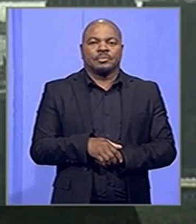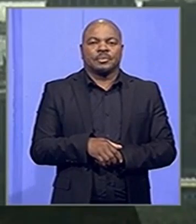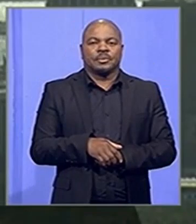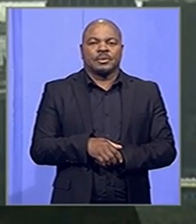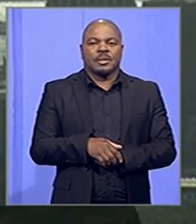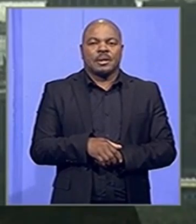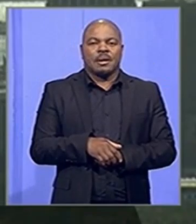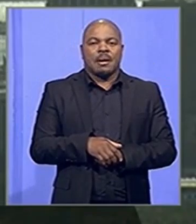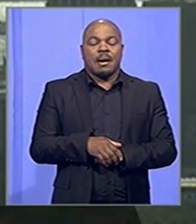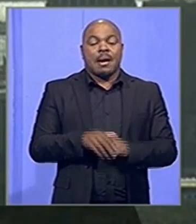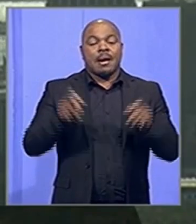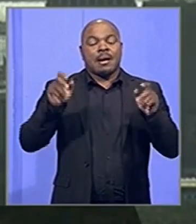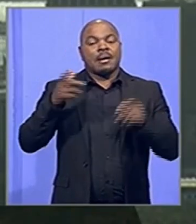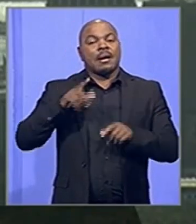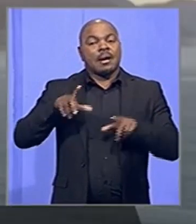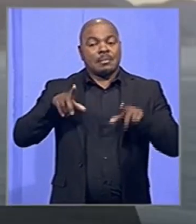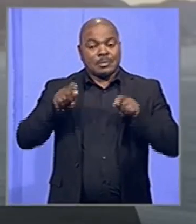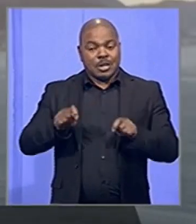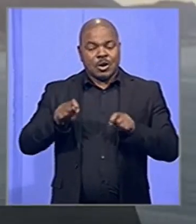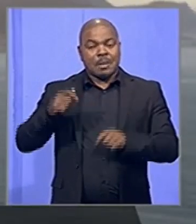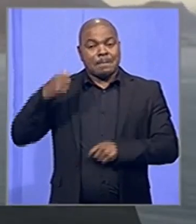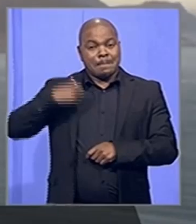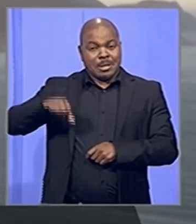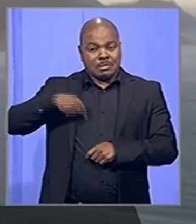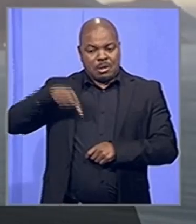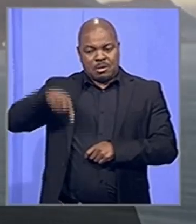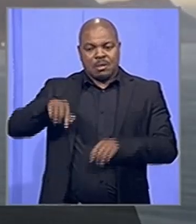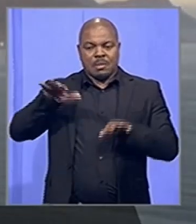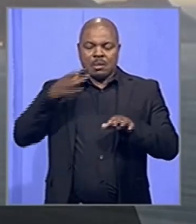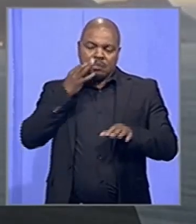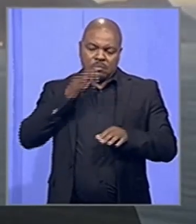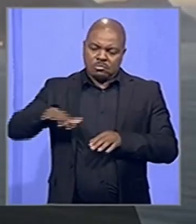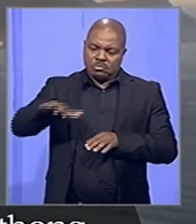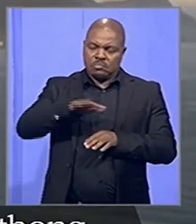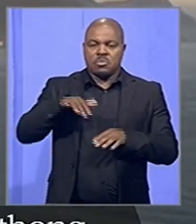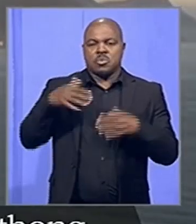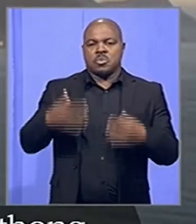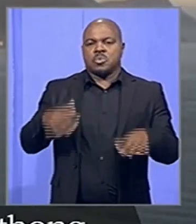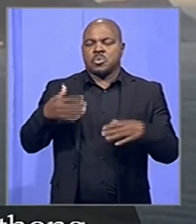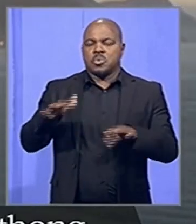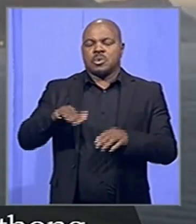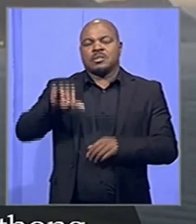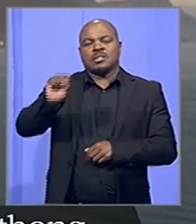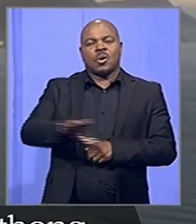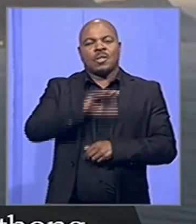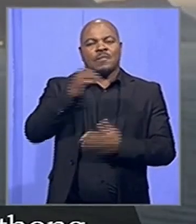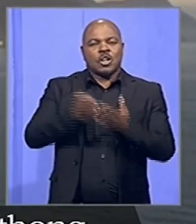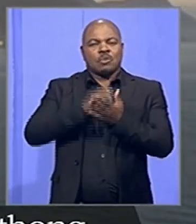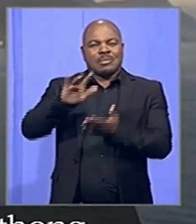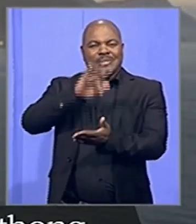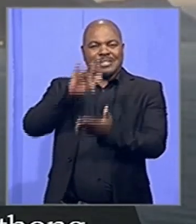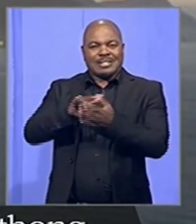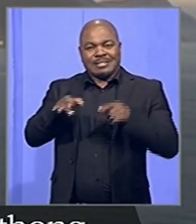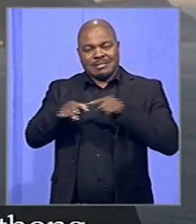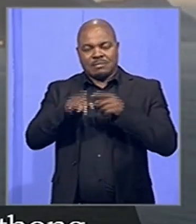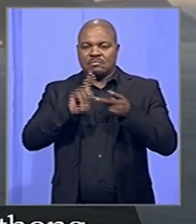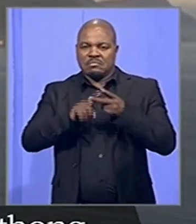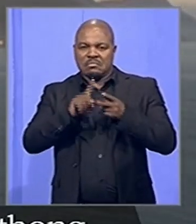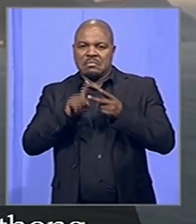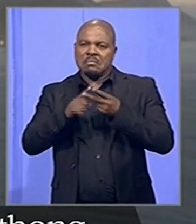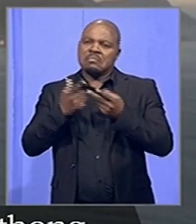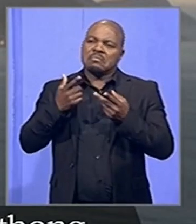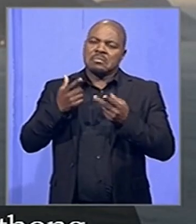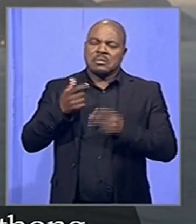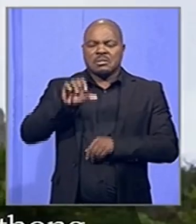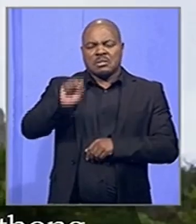Le ha masepala wa Cape Town e le o mong o tsebahalang ka ho ba setsha sa moruo wa kwano Afrika Borwa le ho ba le matshwao a mmalwa a botjhaba